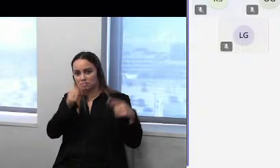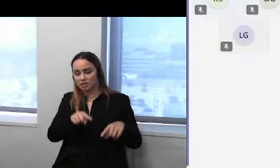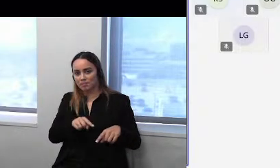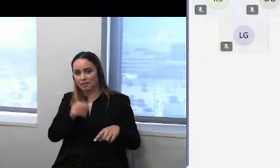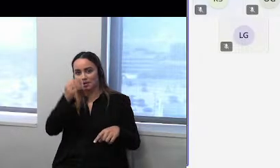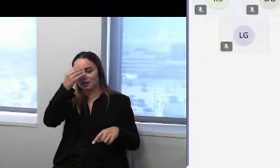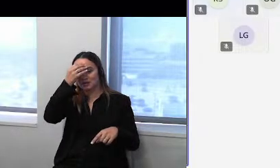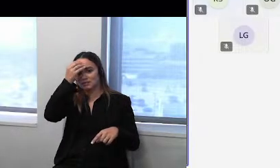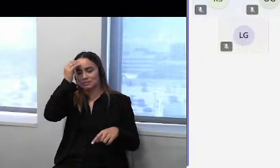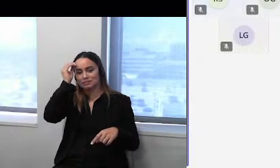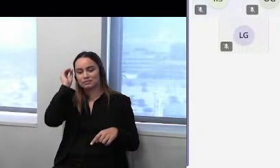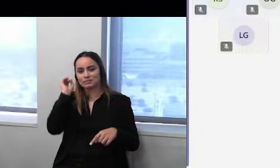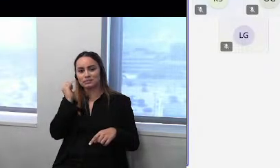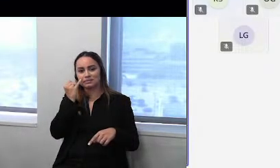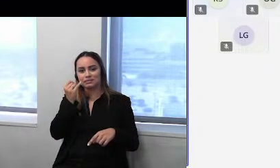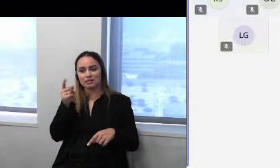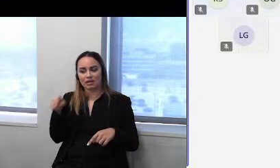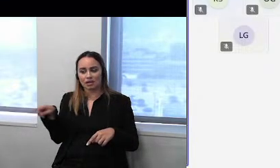MTRs?